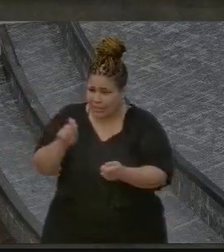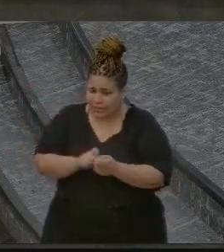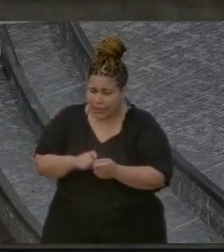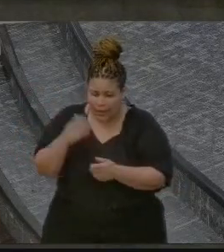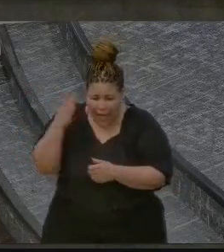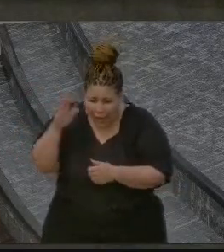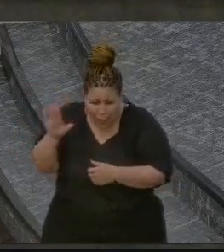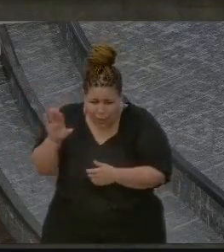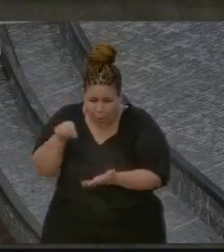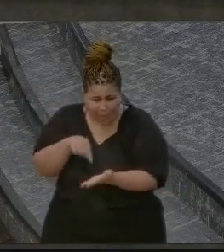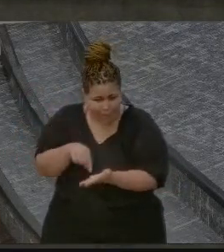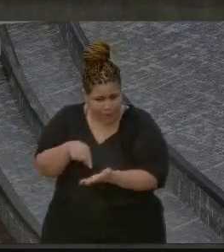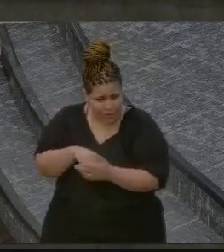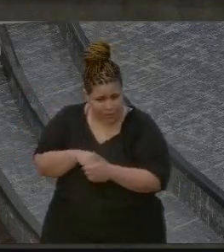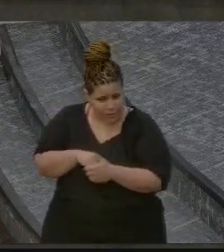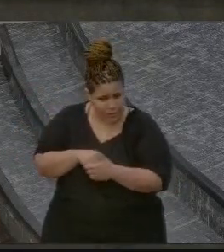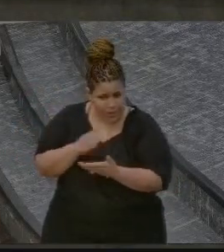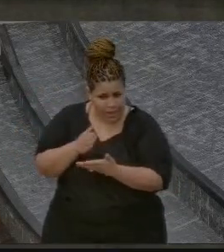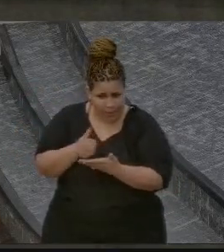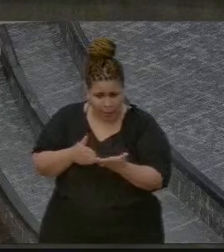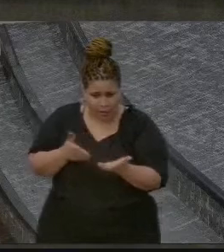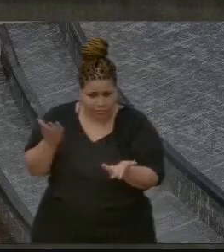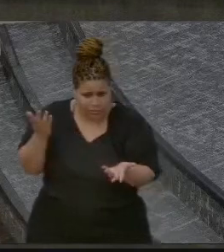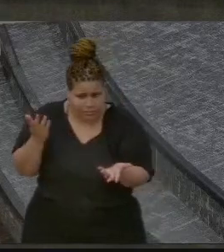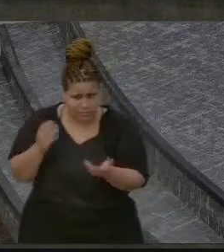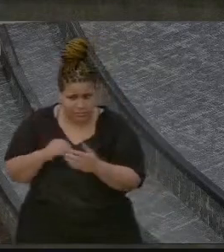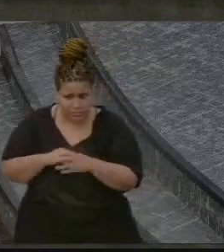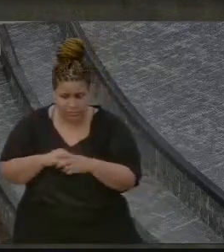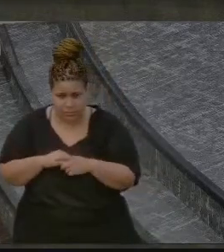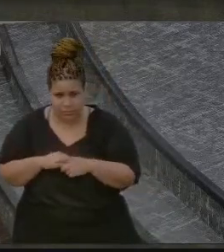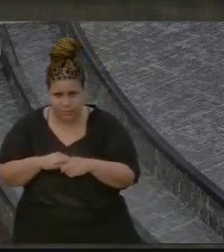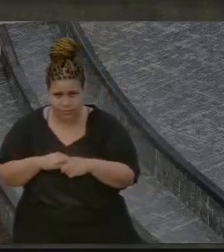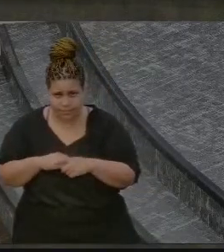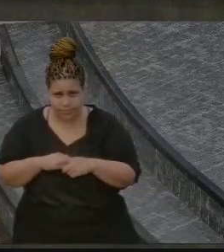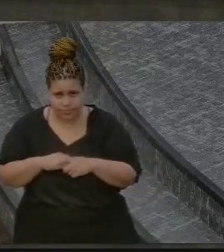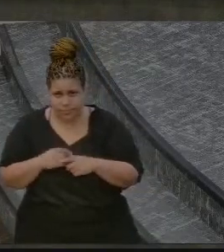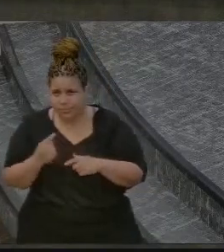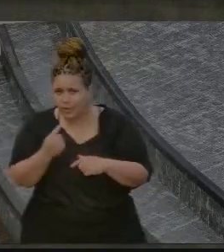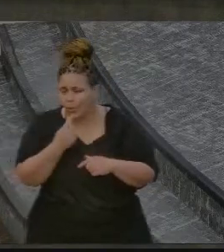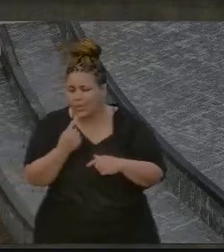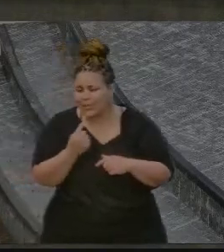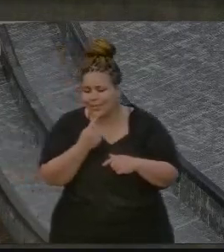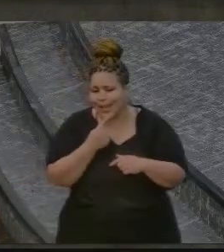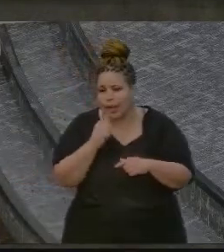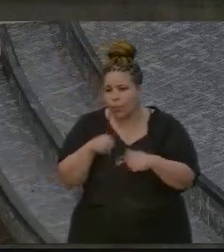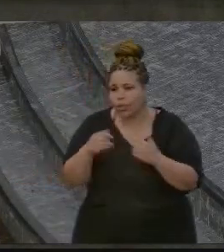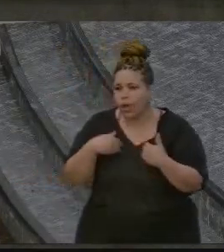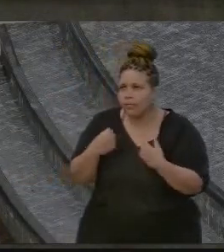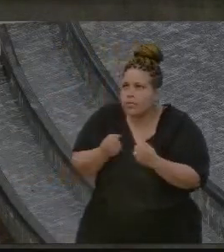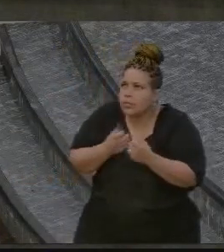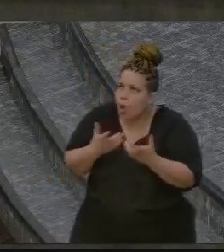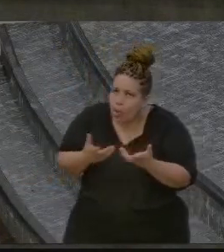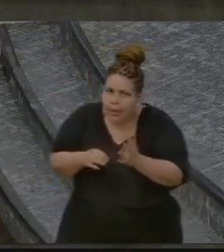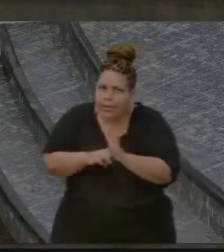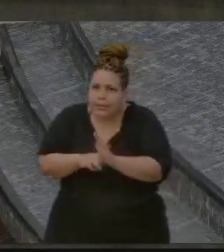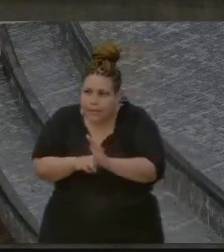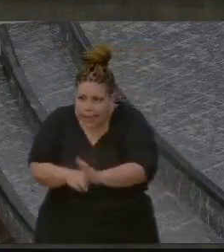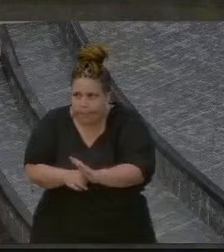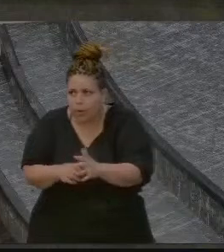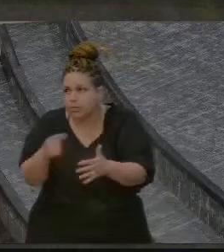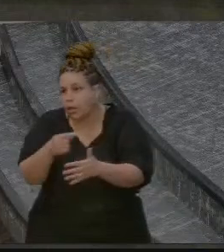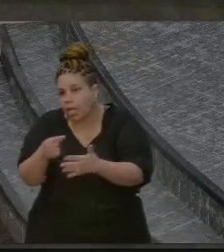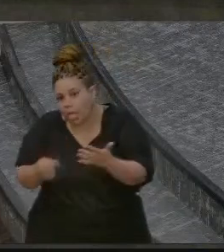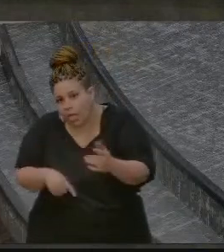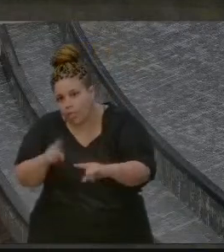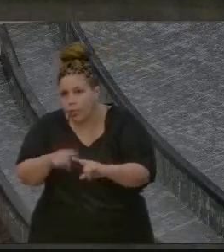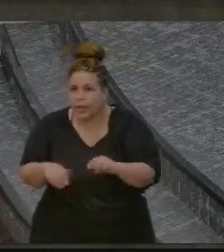that that part of it. I was just saying, if we give so many examples of things that we can't